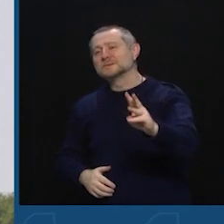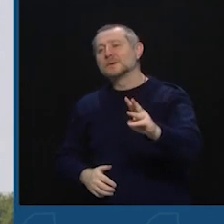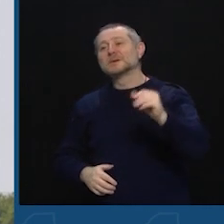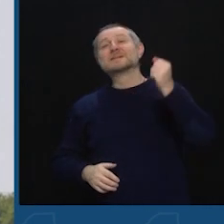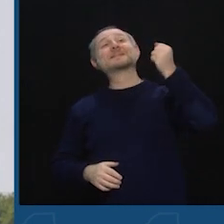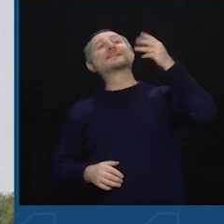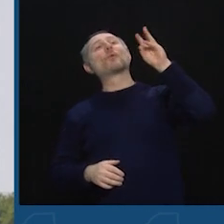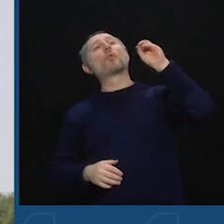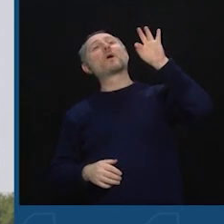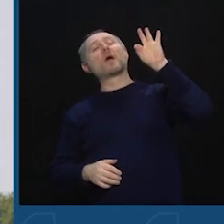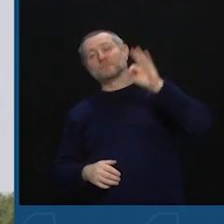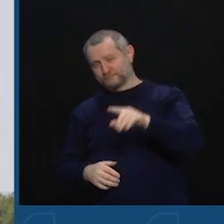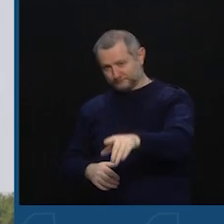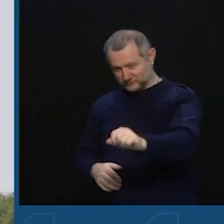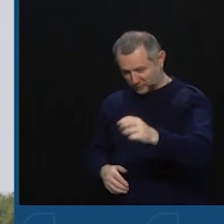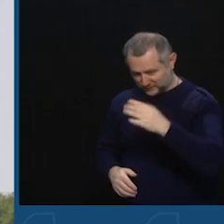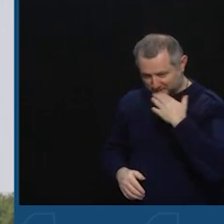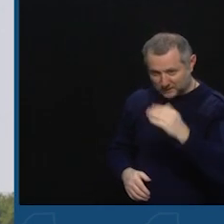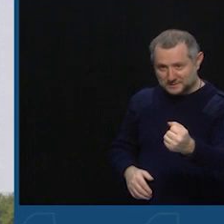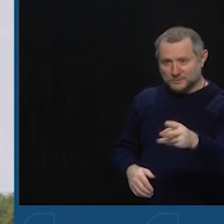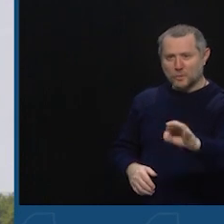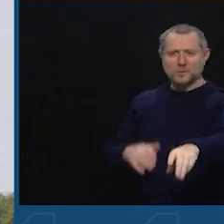1609, sorry to catch you there, but I knew you'd know the history.